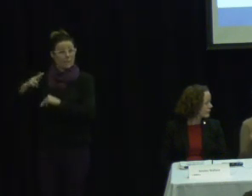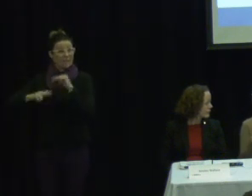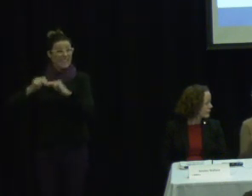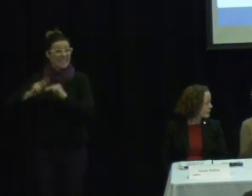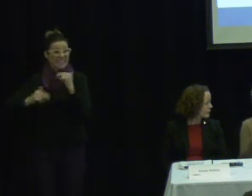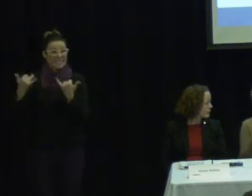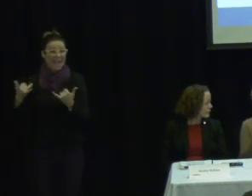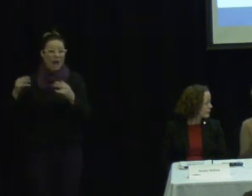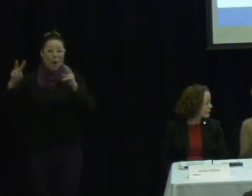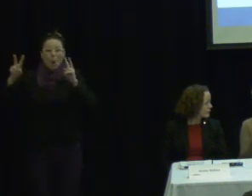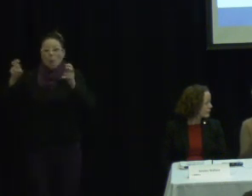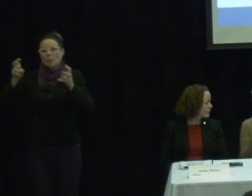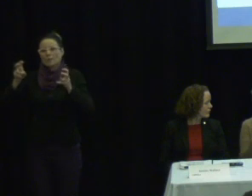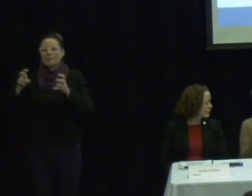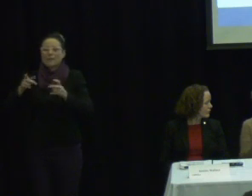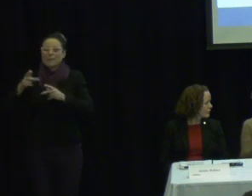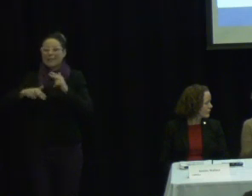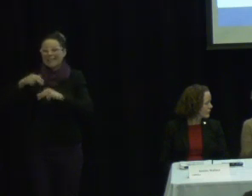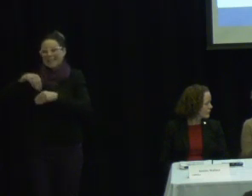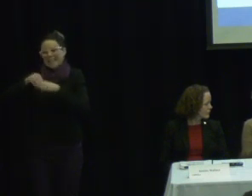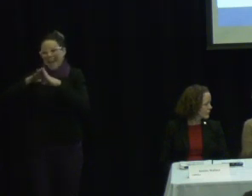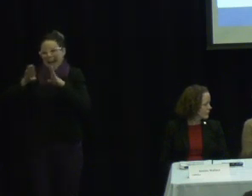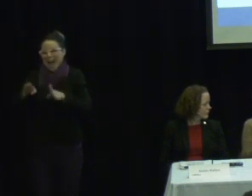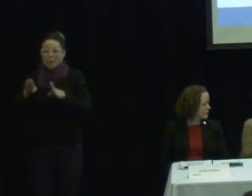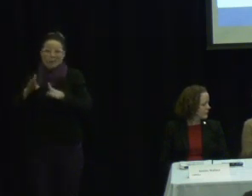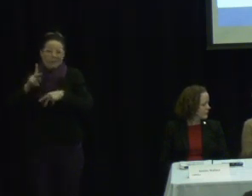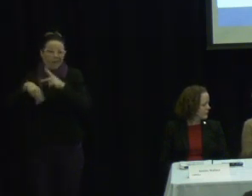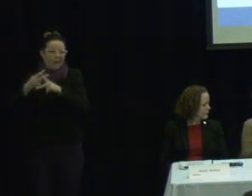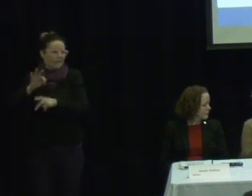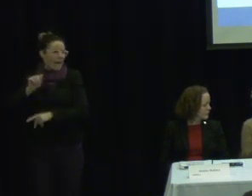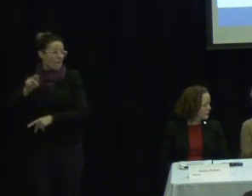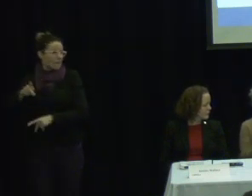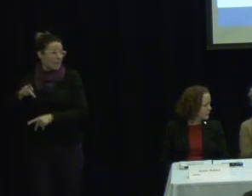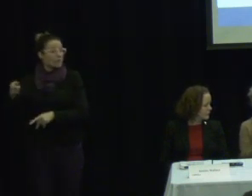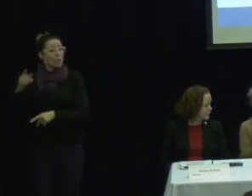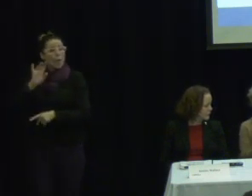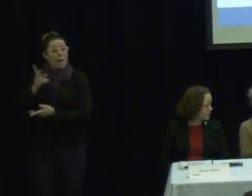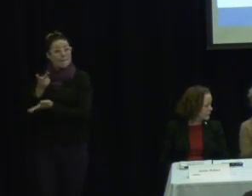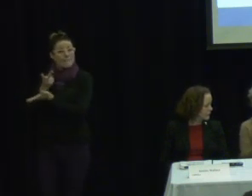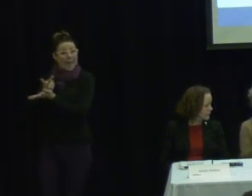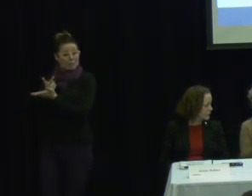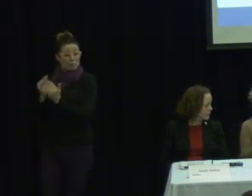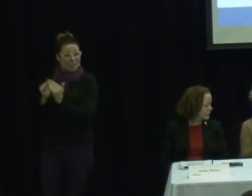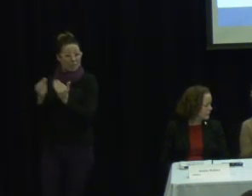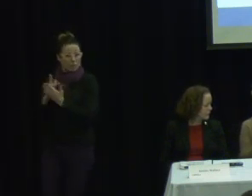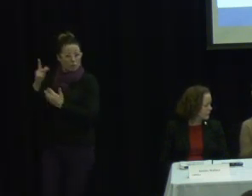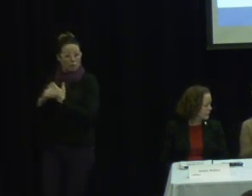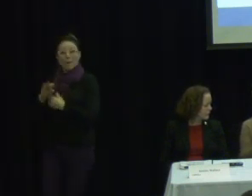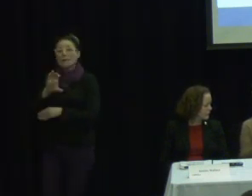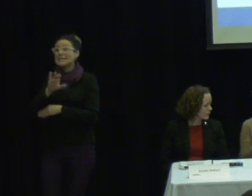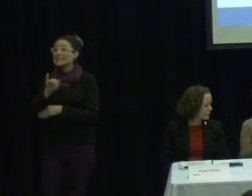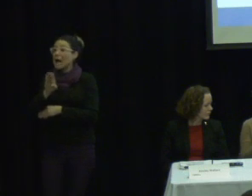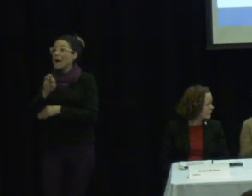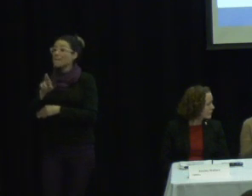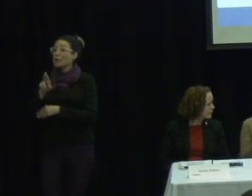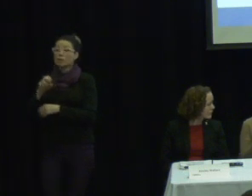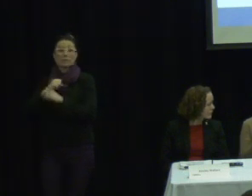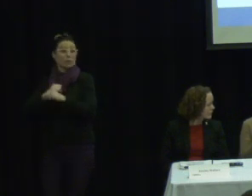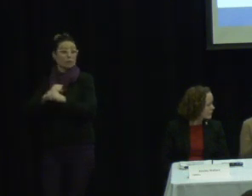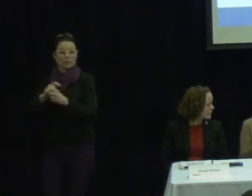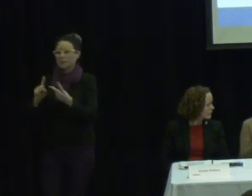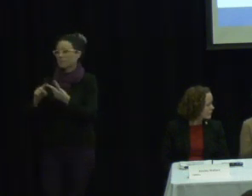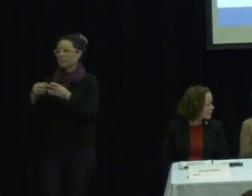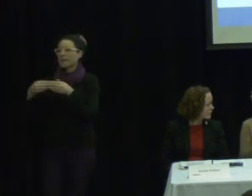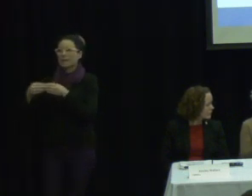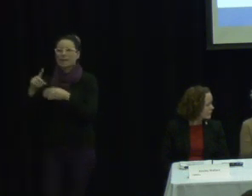a targeted set of programs, primarily at the master's level. Cybersecurity will be one. Leadership will be one.